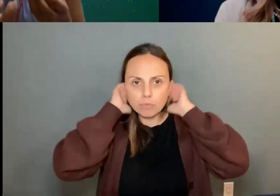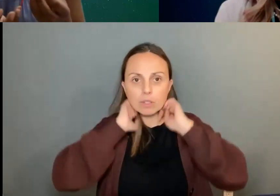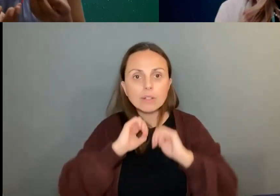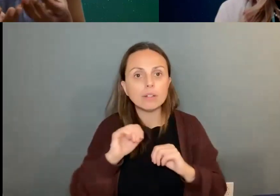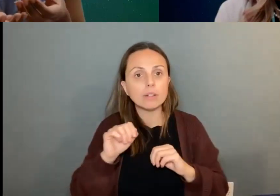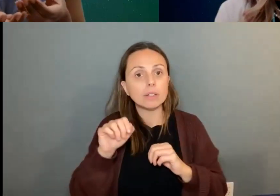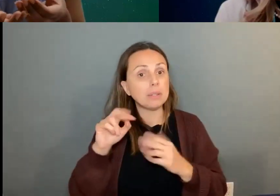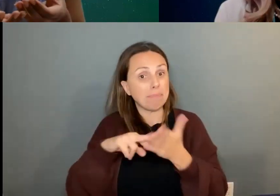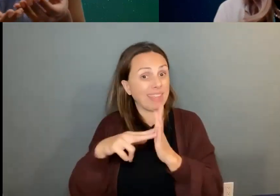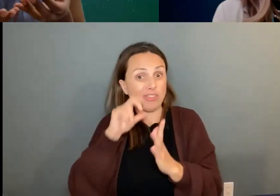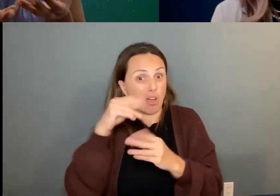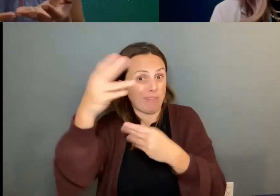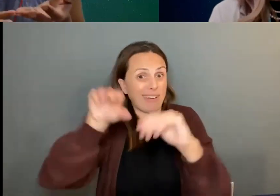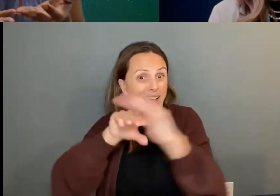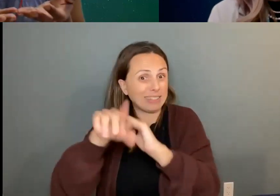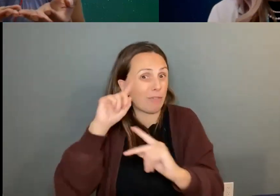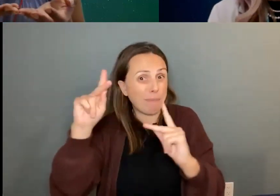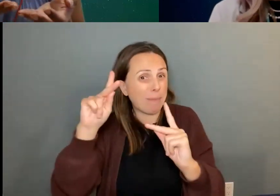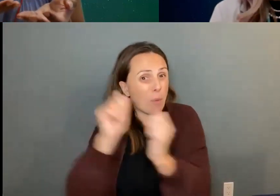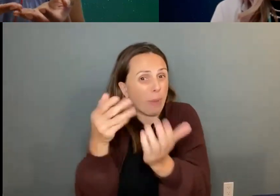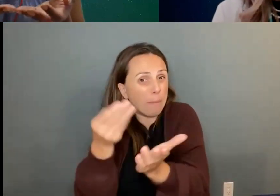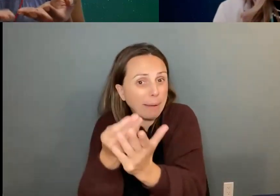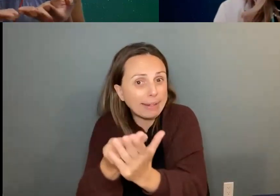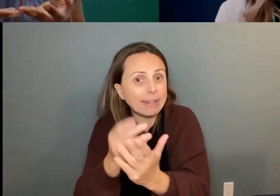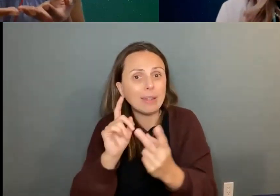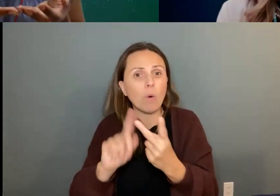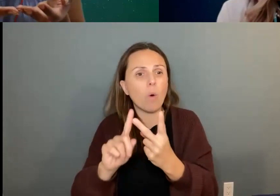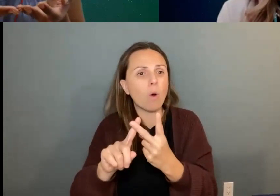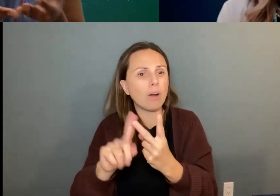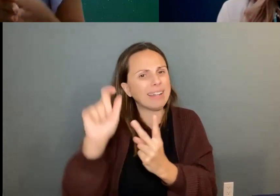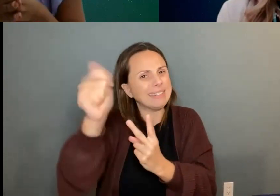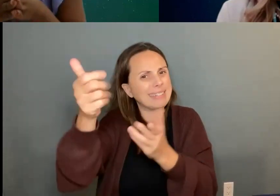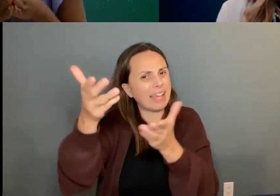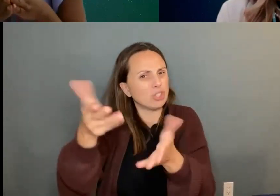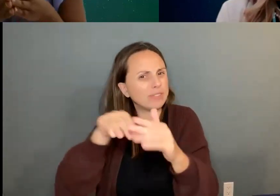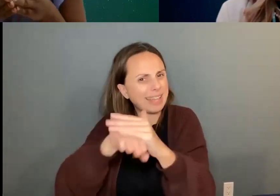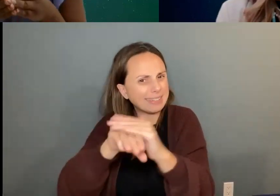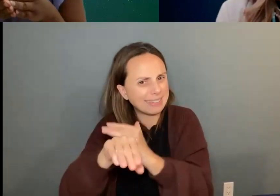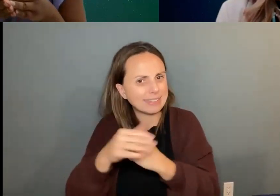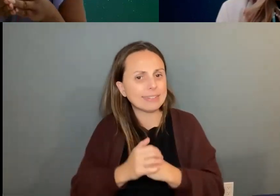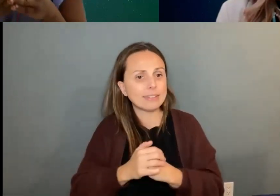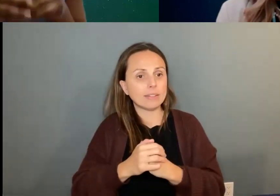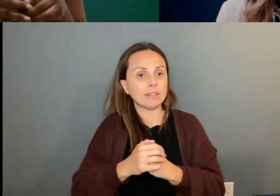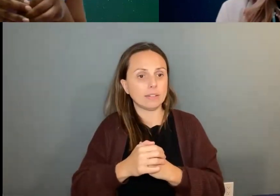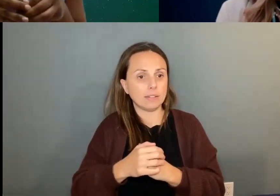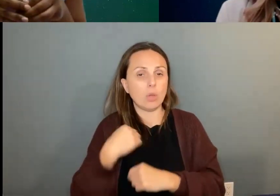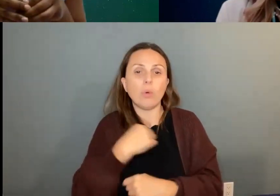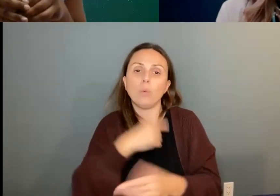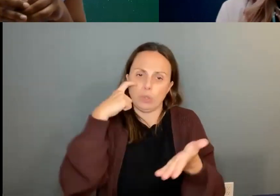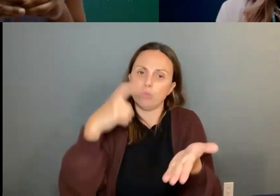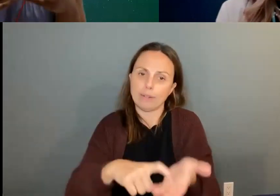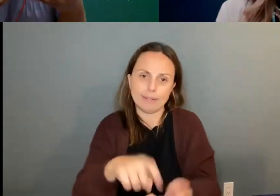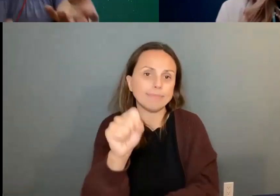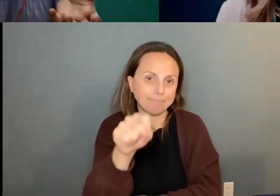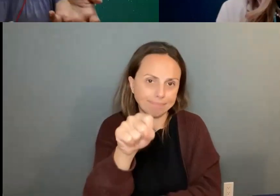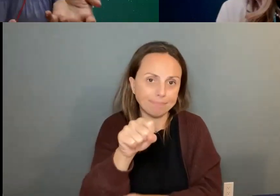giving access to people who might not have money or like self-service access. So we recognize